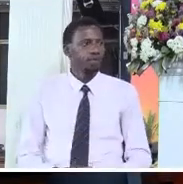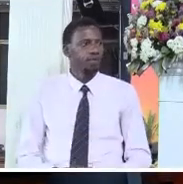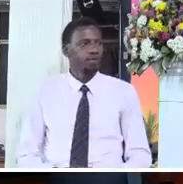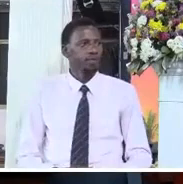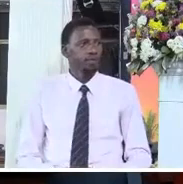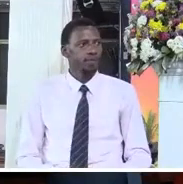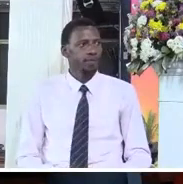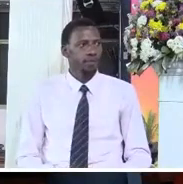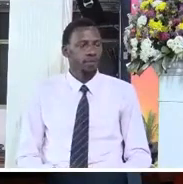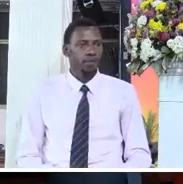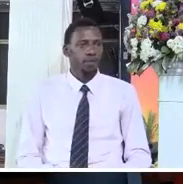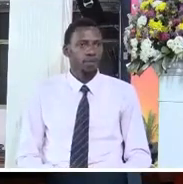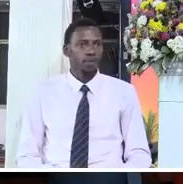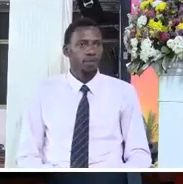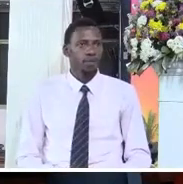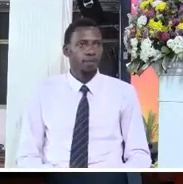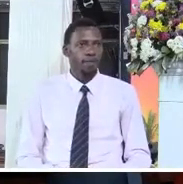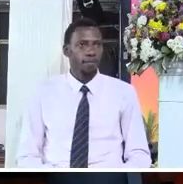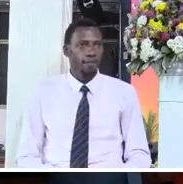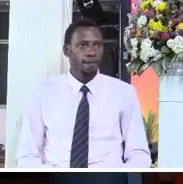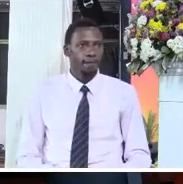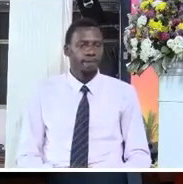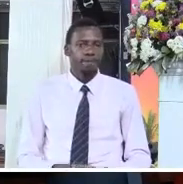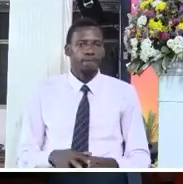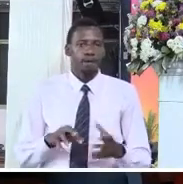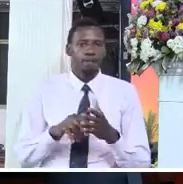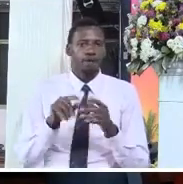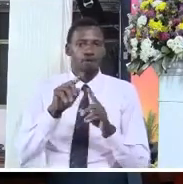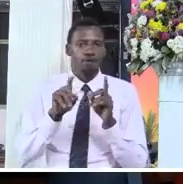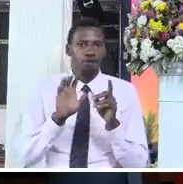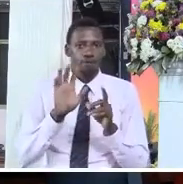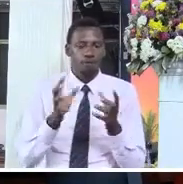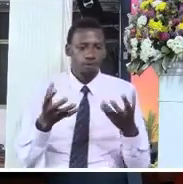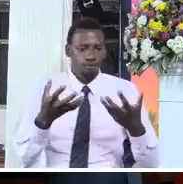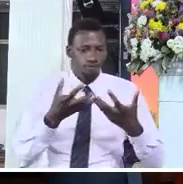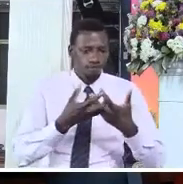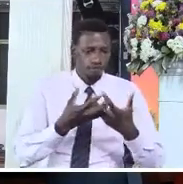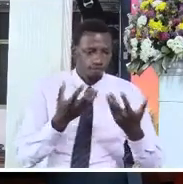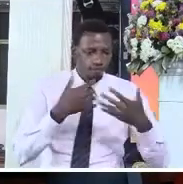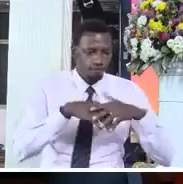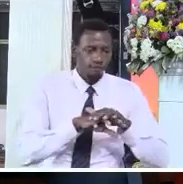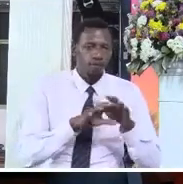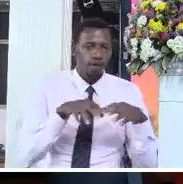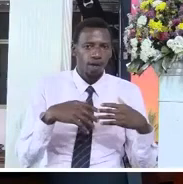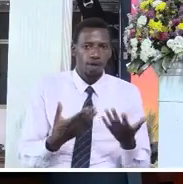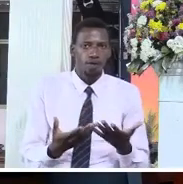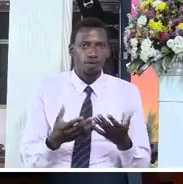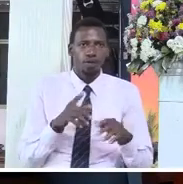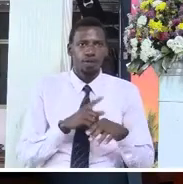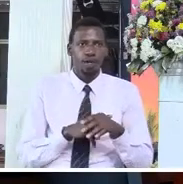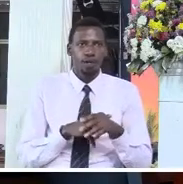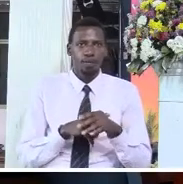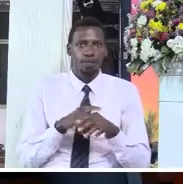Thank you so much. That is, how do they integrate after leaving campus, which is more of an ideal situation?